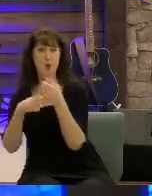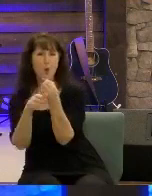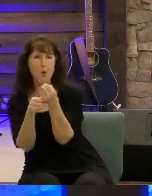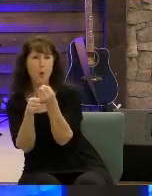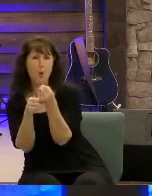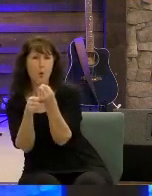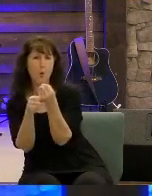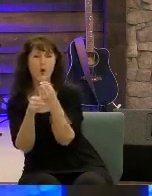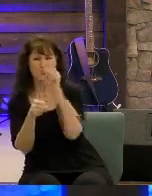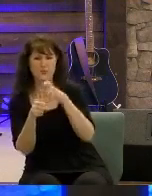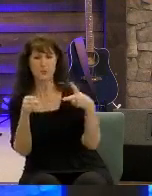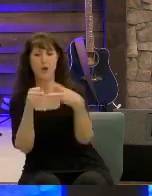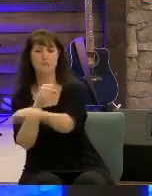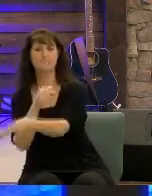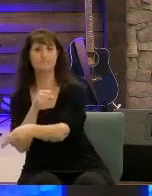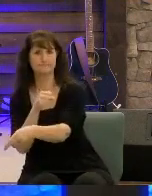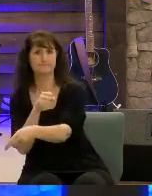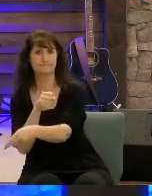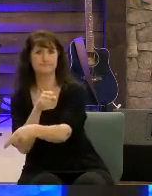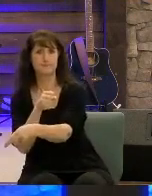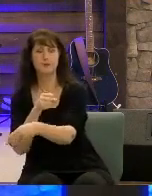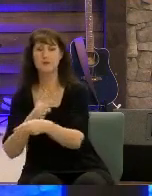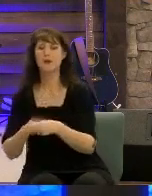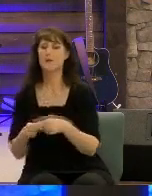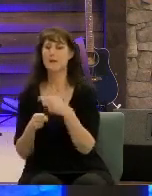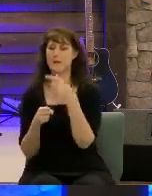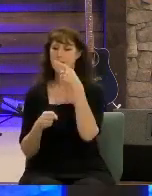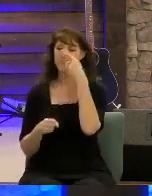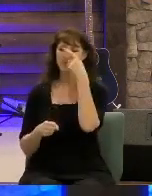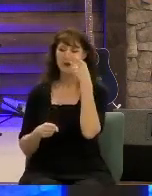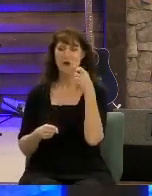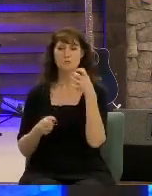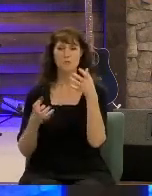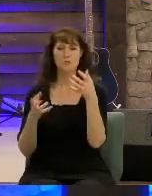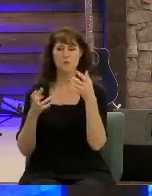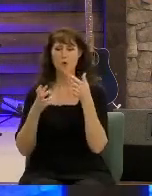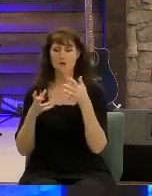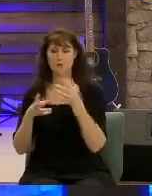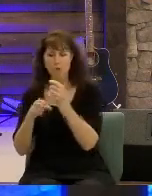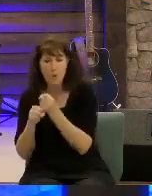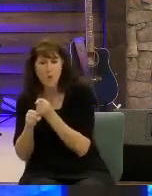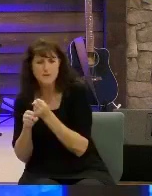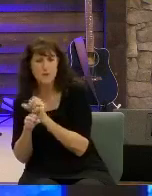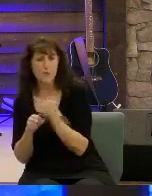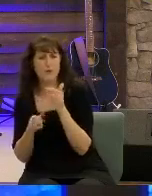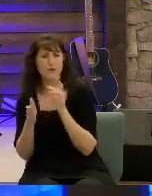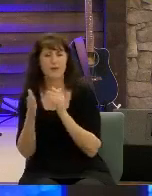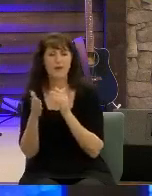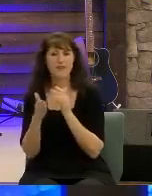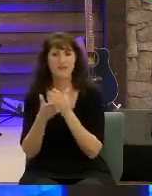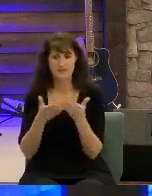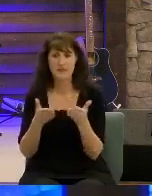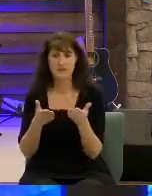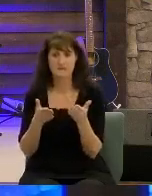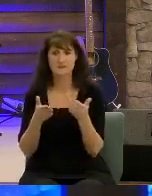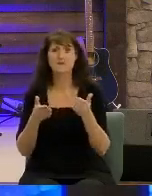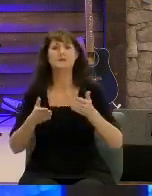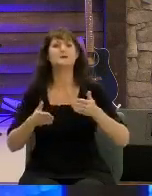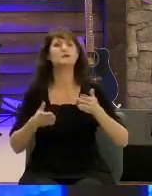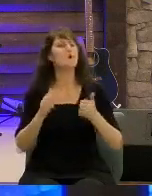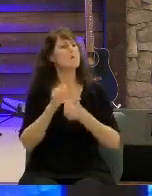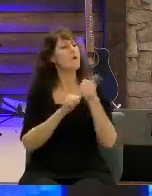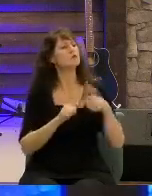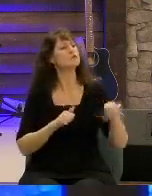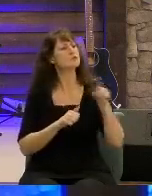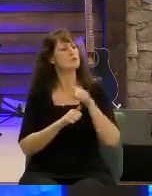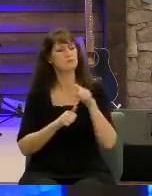nothing but insecurity from the devil, the lie that is speaking to us. And so let's cut the ropes. You remember, yeah, most of you have heard the